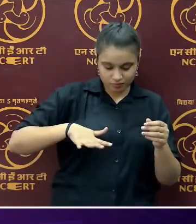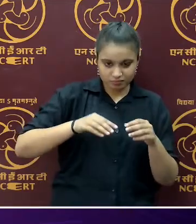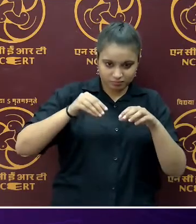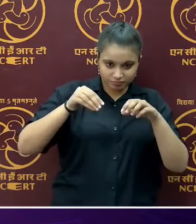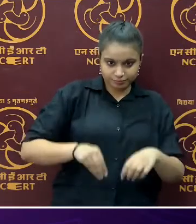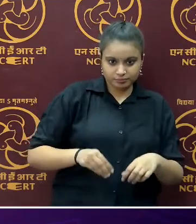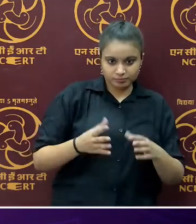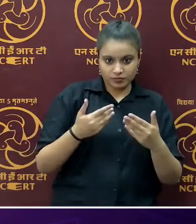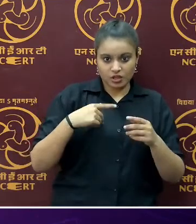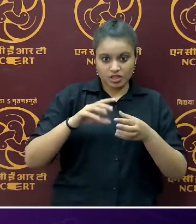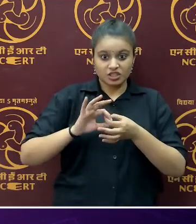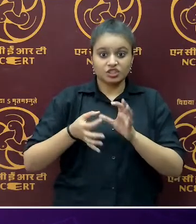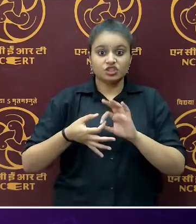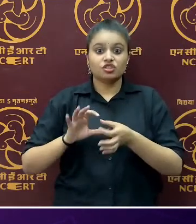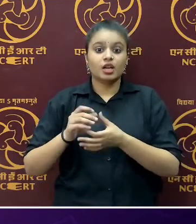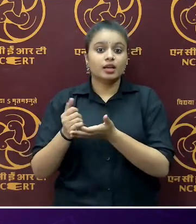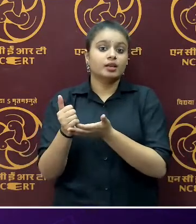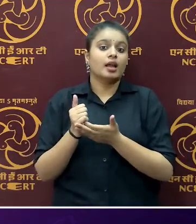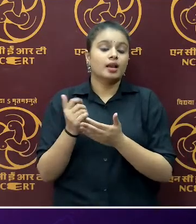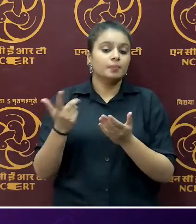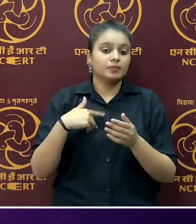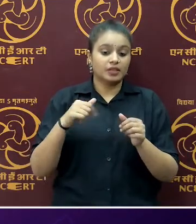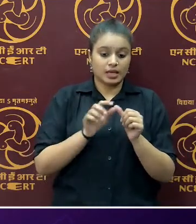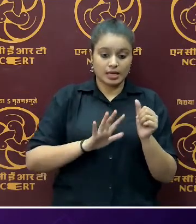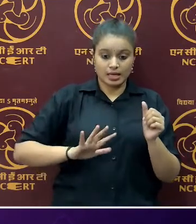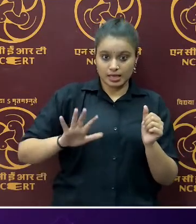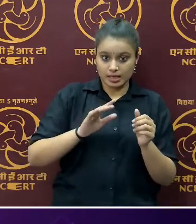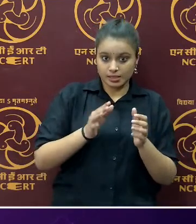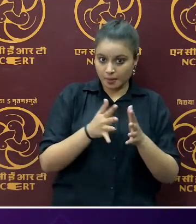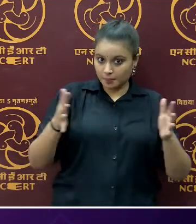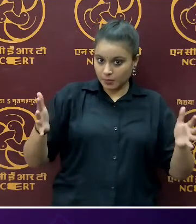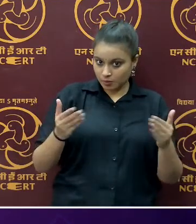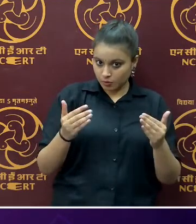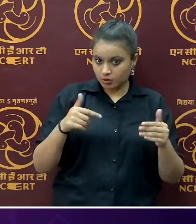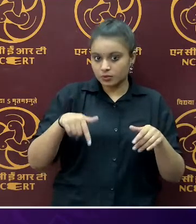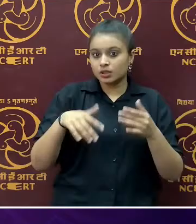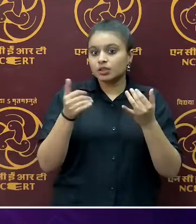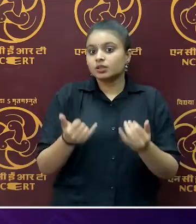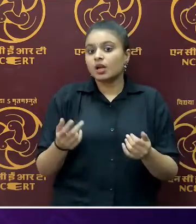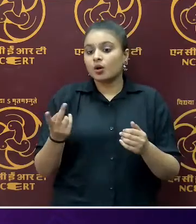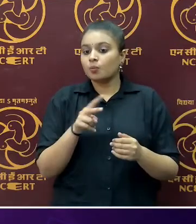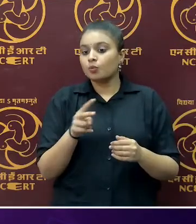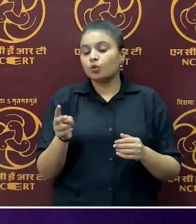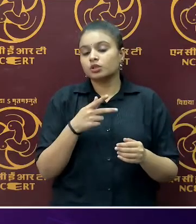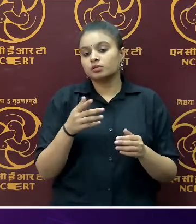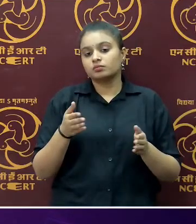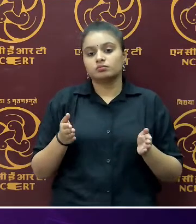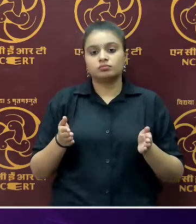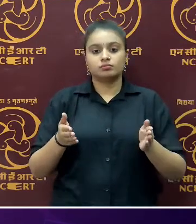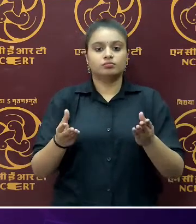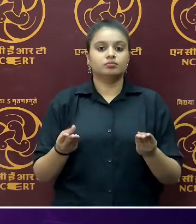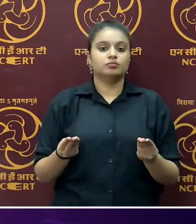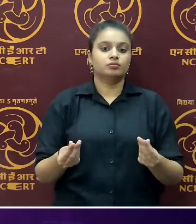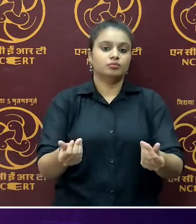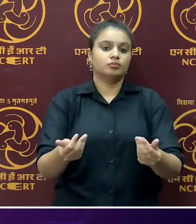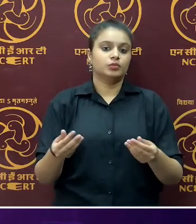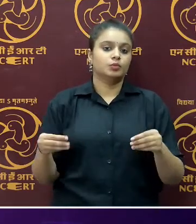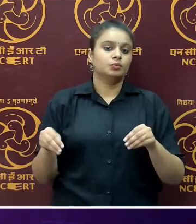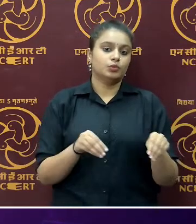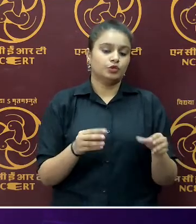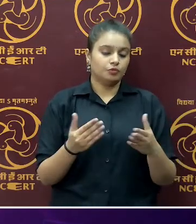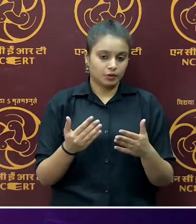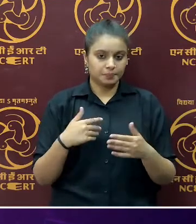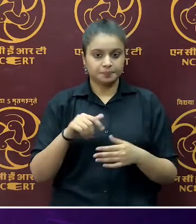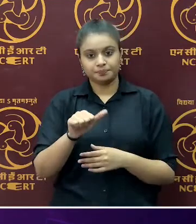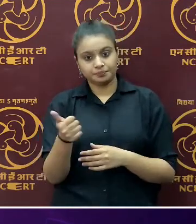that chain, what is happening? The area is being increased. Now those tanks can easily move. Right. And